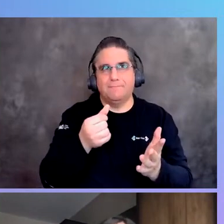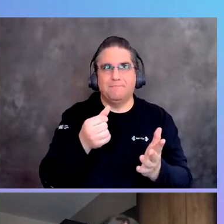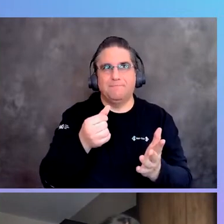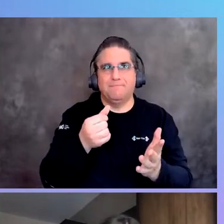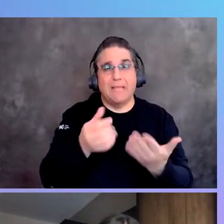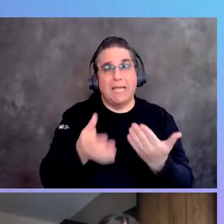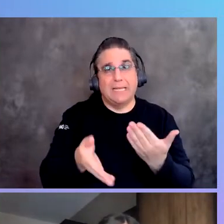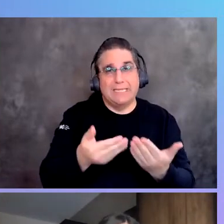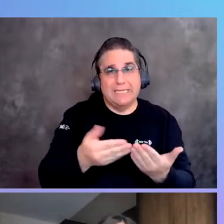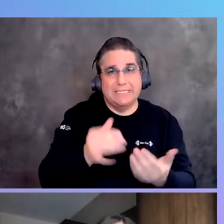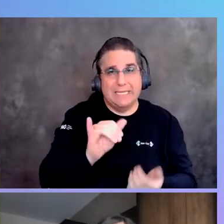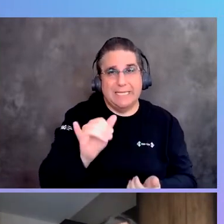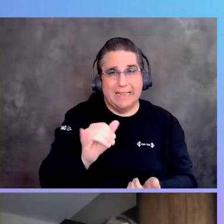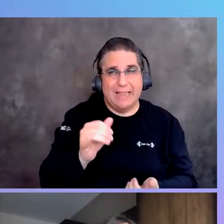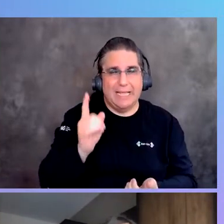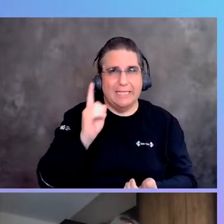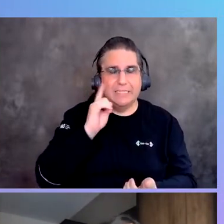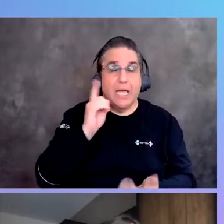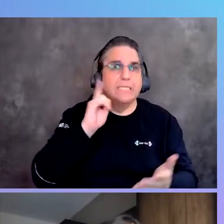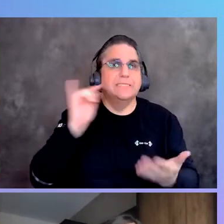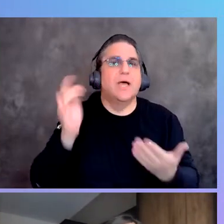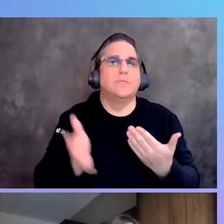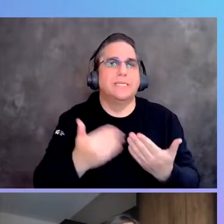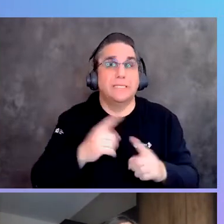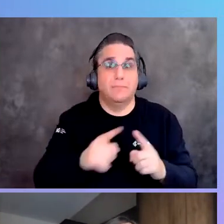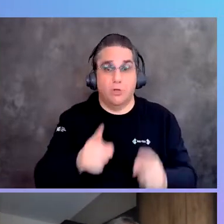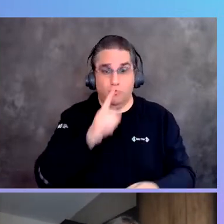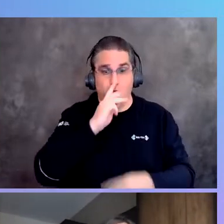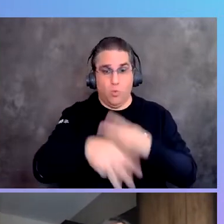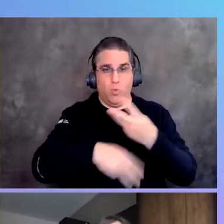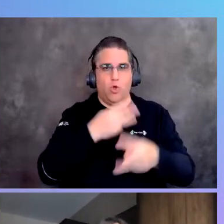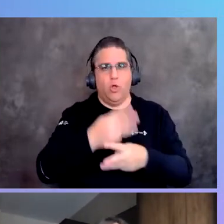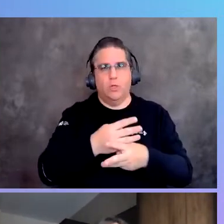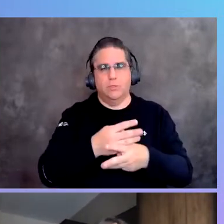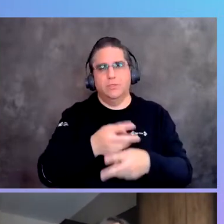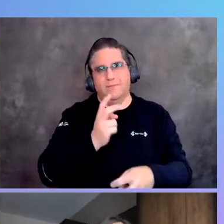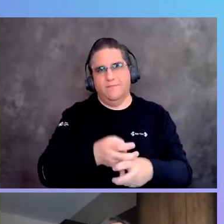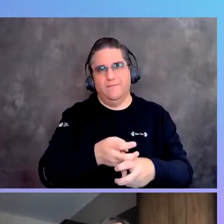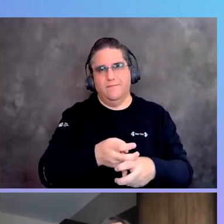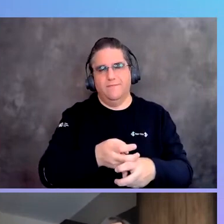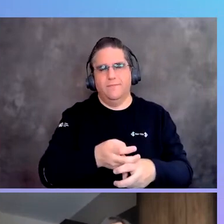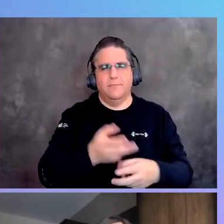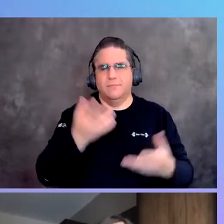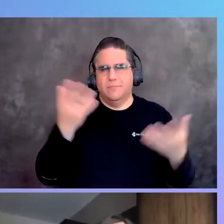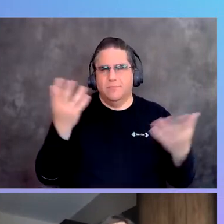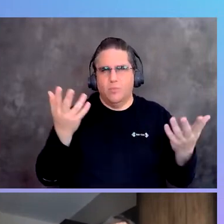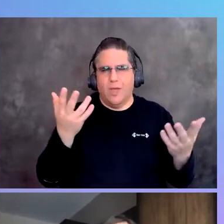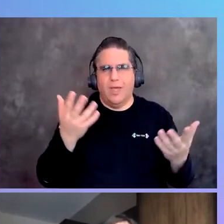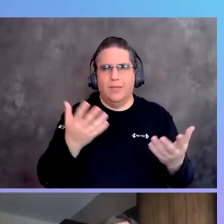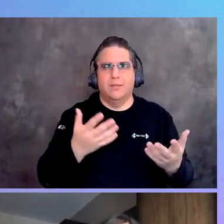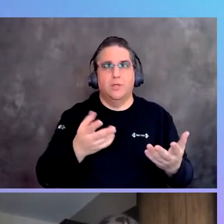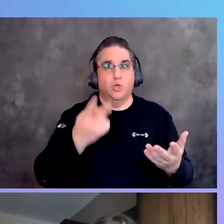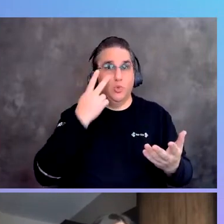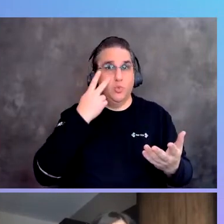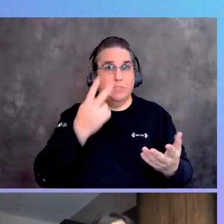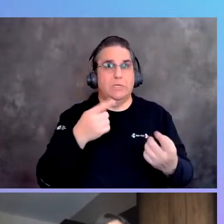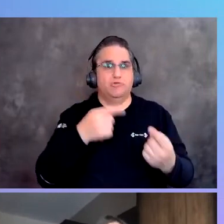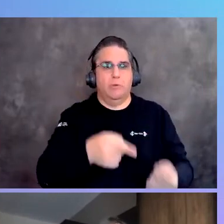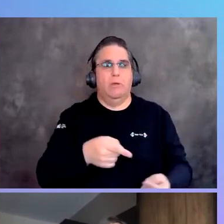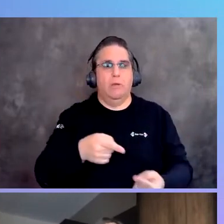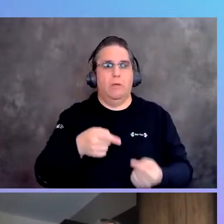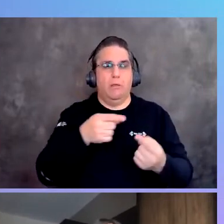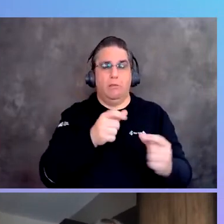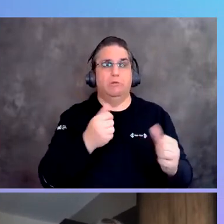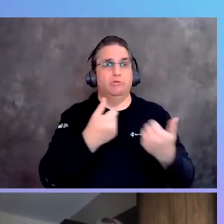as easy as it seems, right? Because the part where it becomes a struggle and where we are challenged often